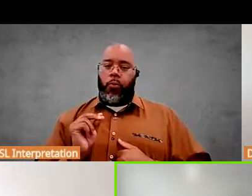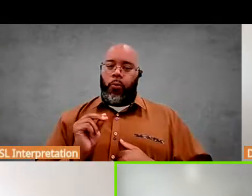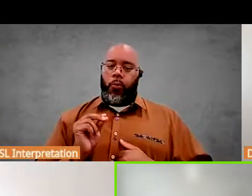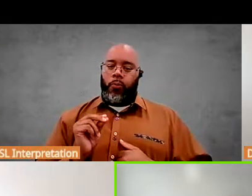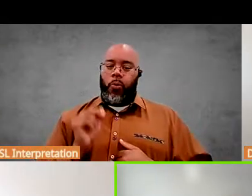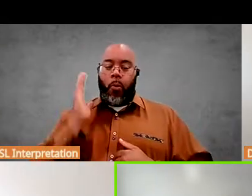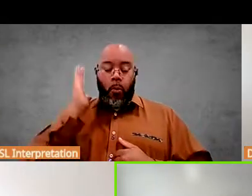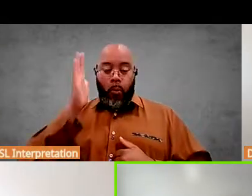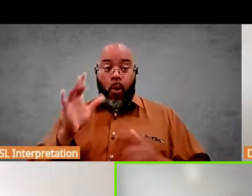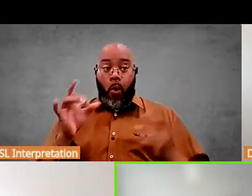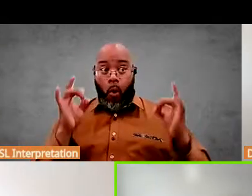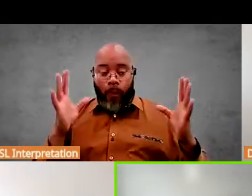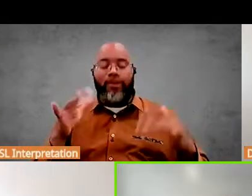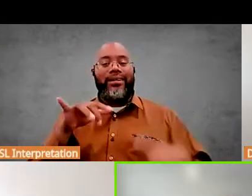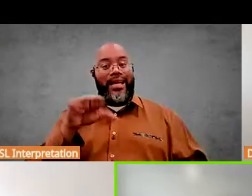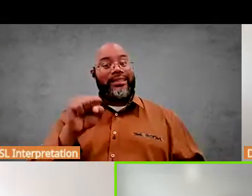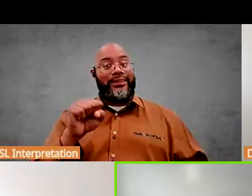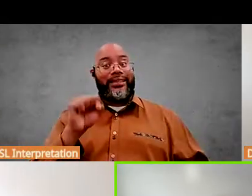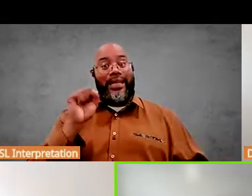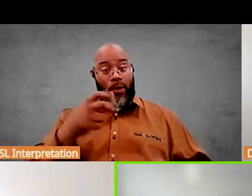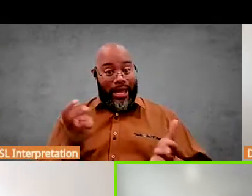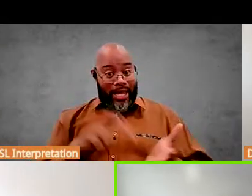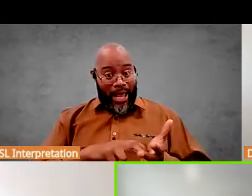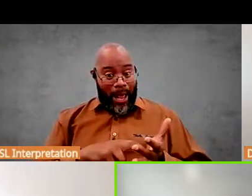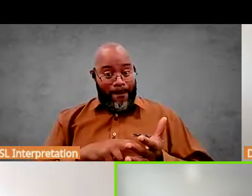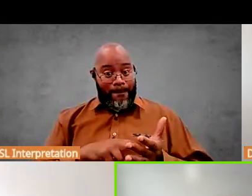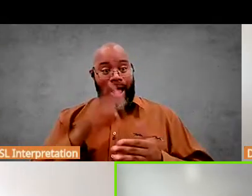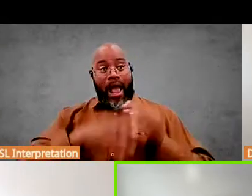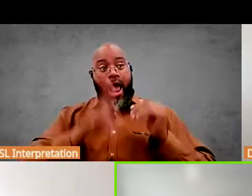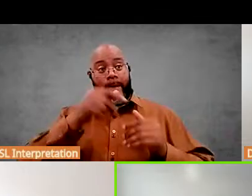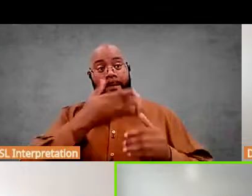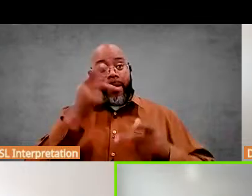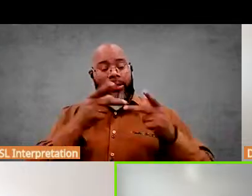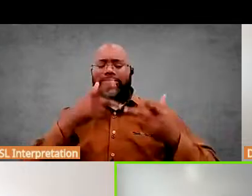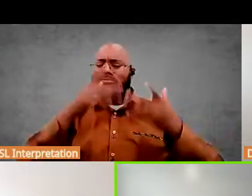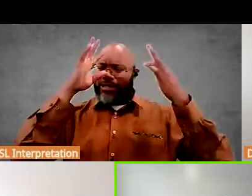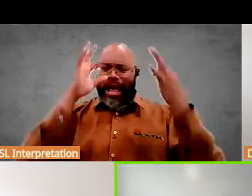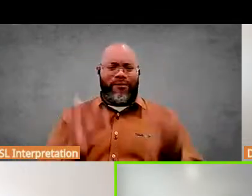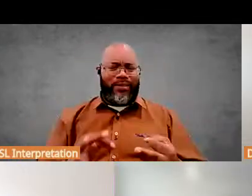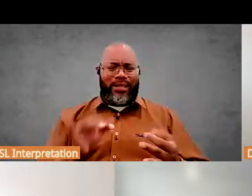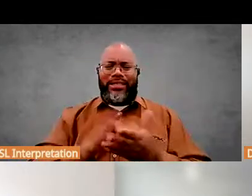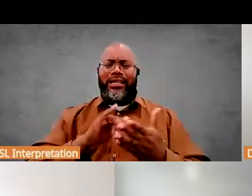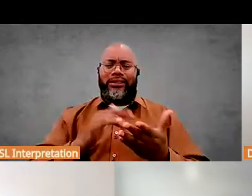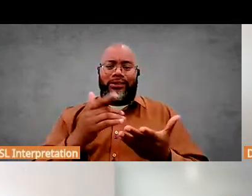to be horrible? Yes. Can you get up and end up in a better place? Absolutely. That's all I got.